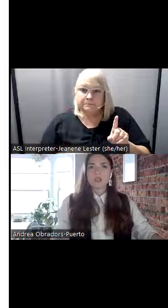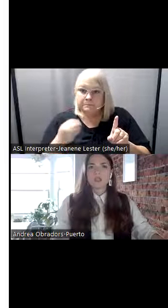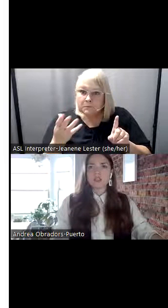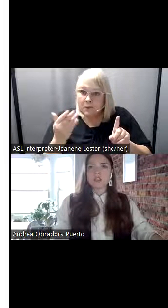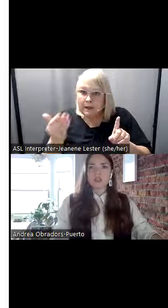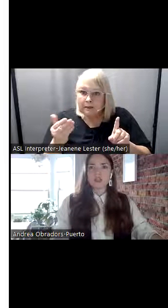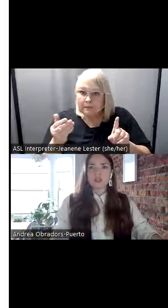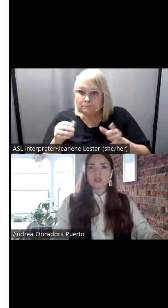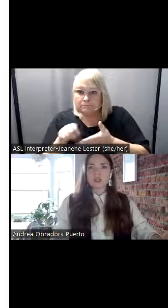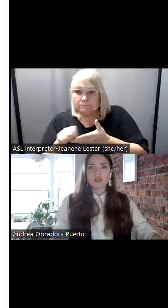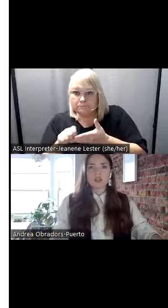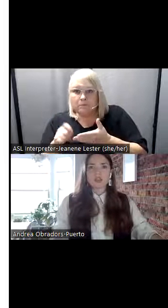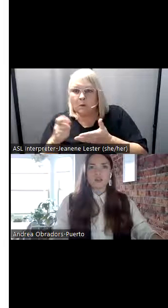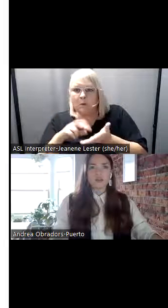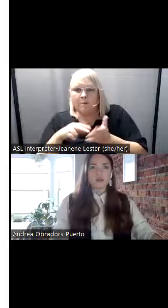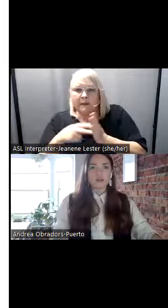Hopefully